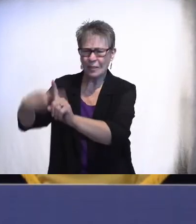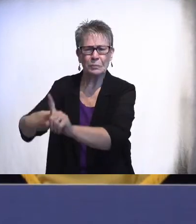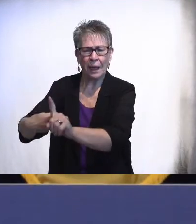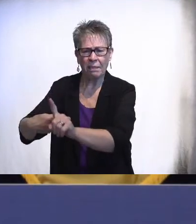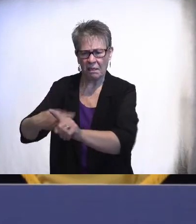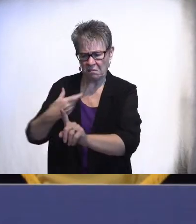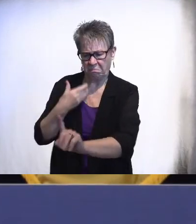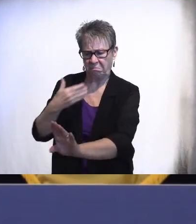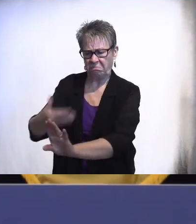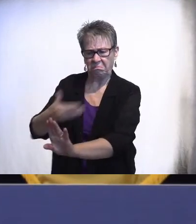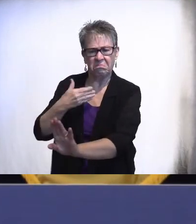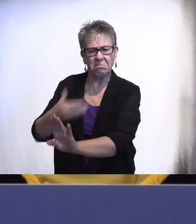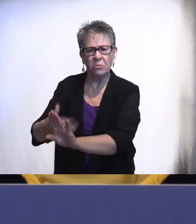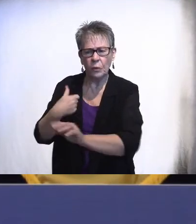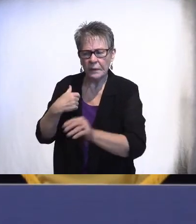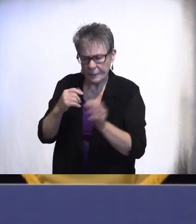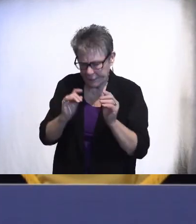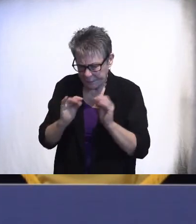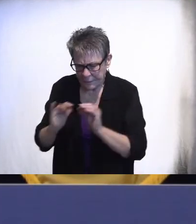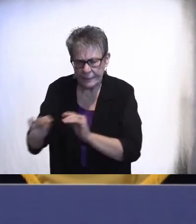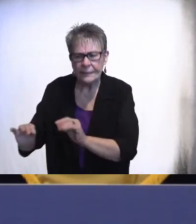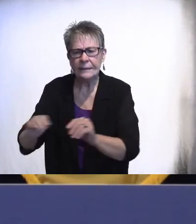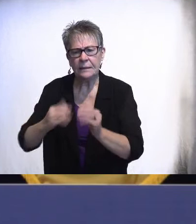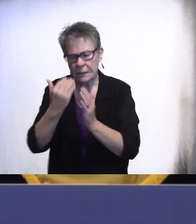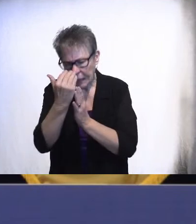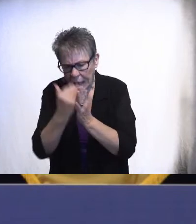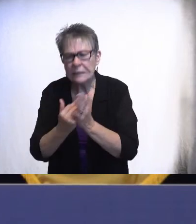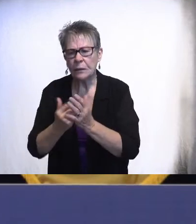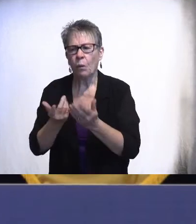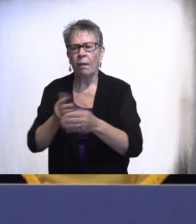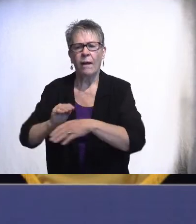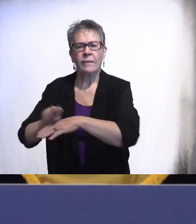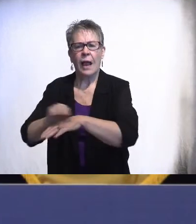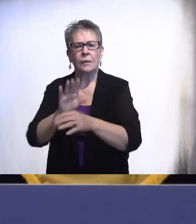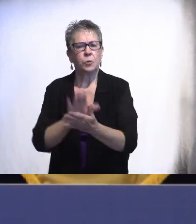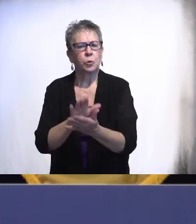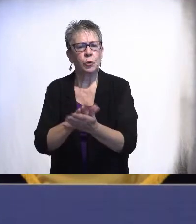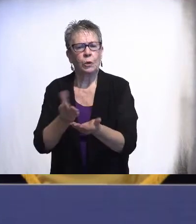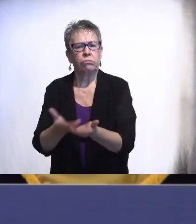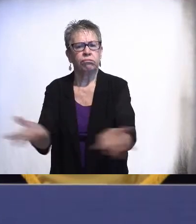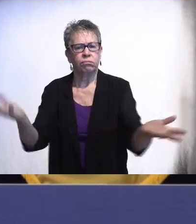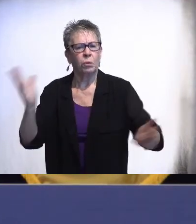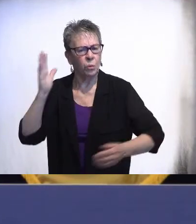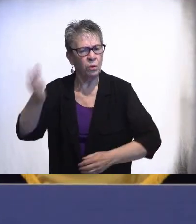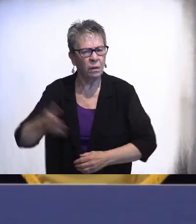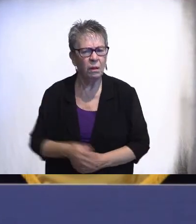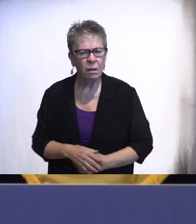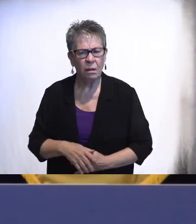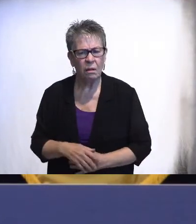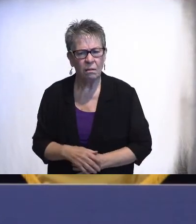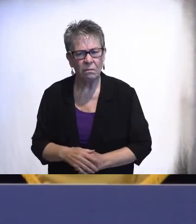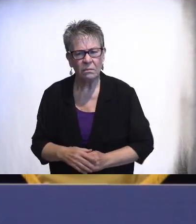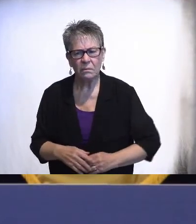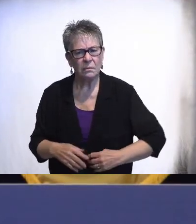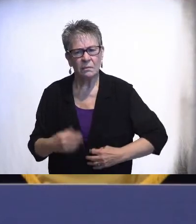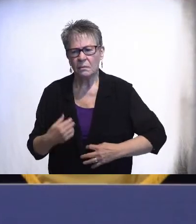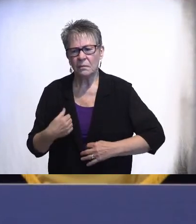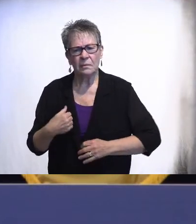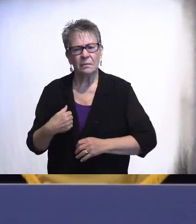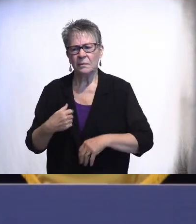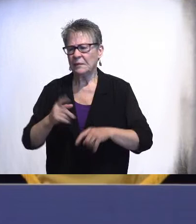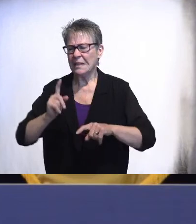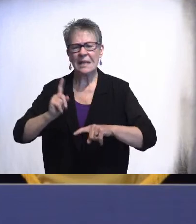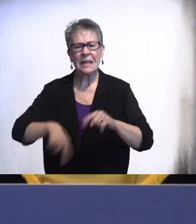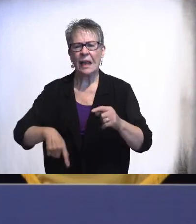good news. You have to leave any option on the table. I've said this many times. We've said it many times. If this thing